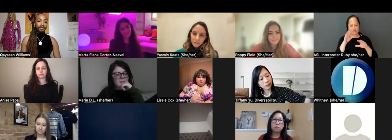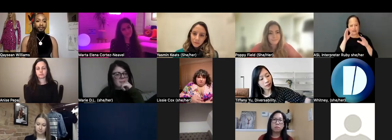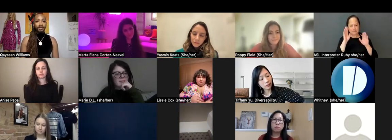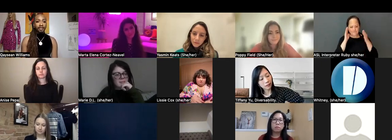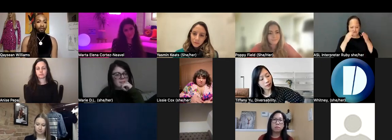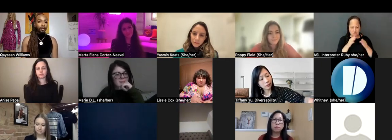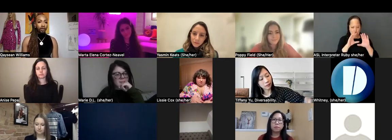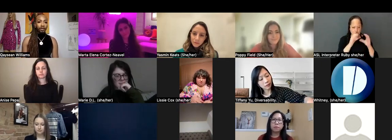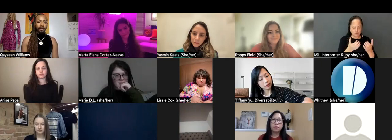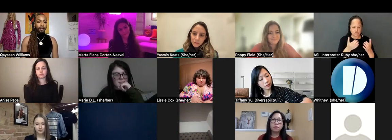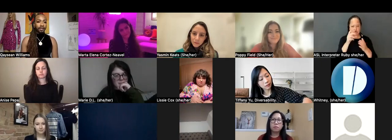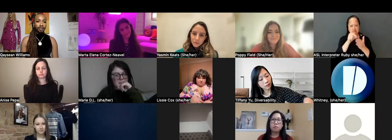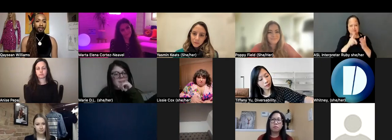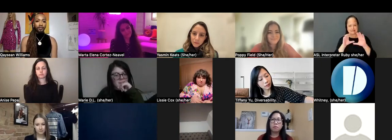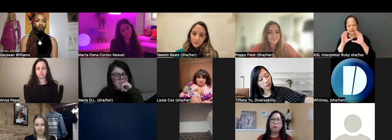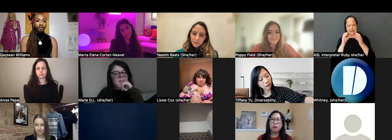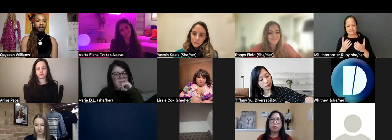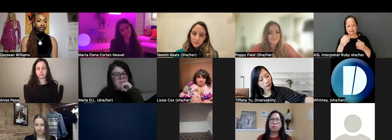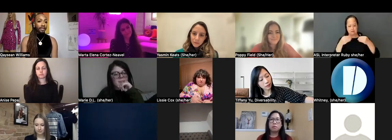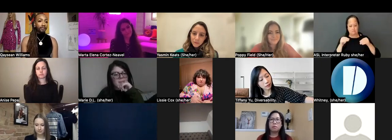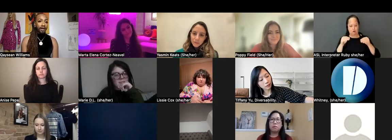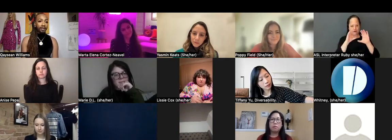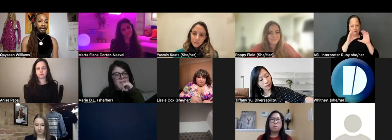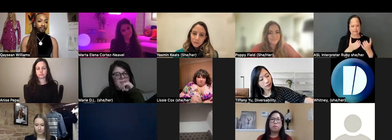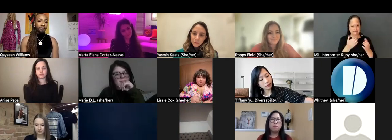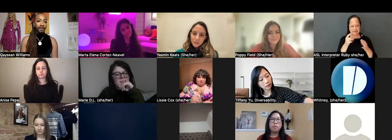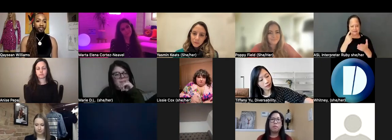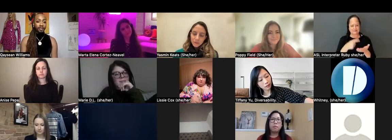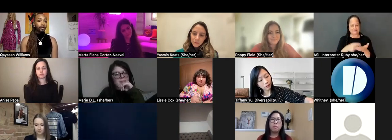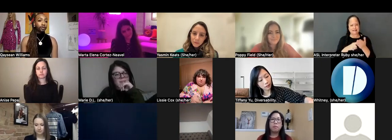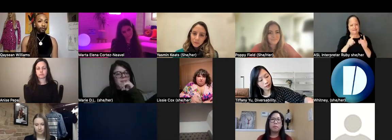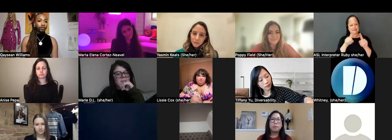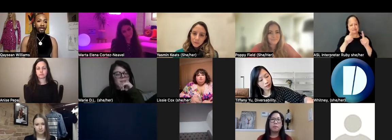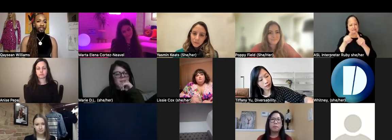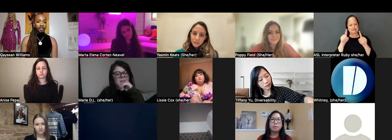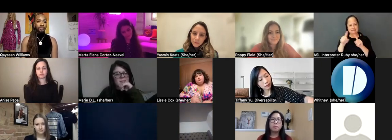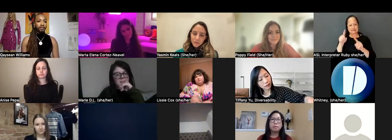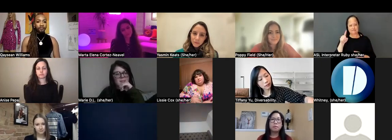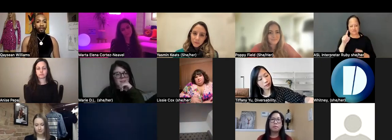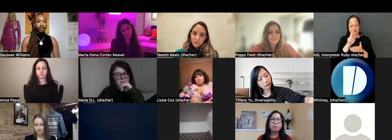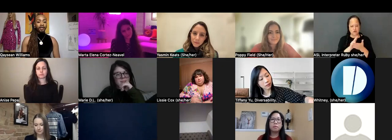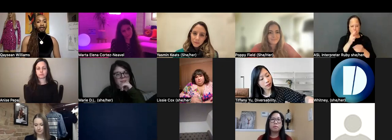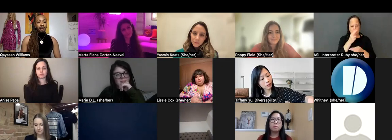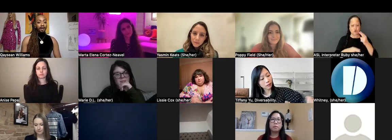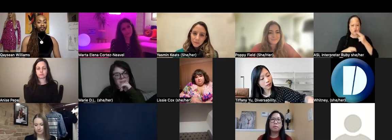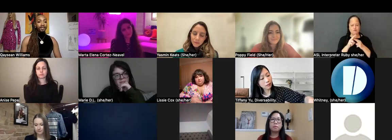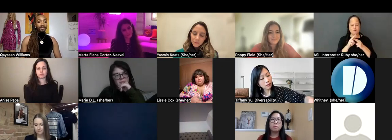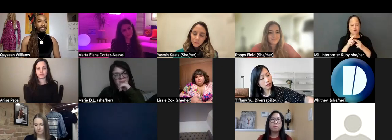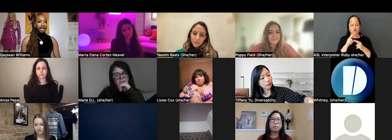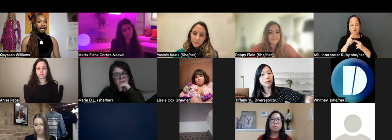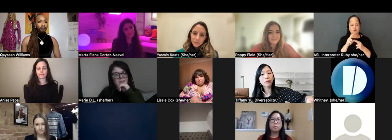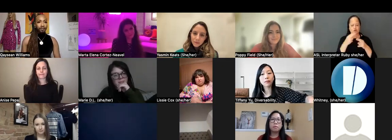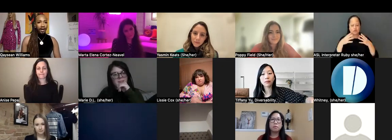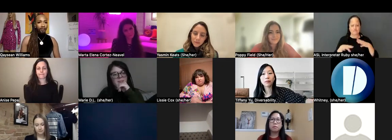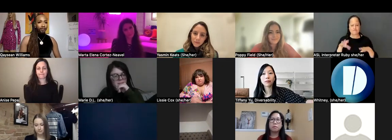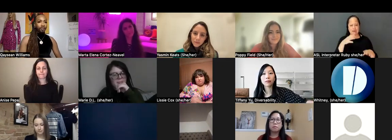marketing team, because as we talk and we discuss the different things about adaptive fashion and universal fashion and some of the